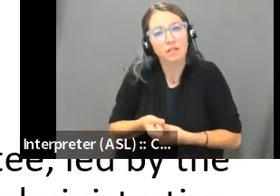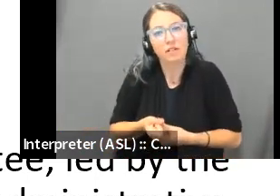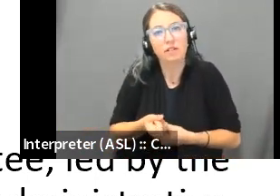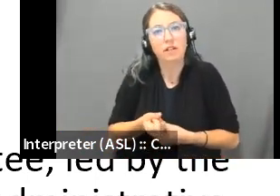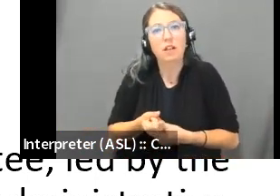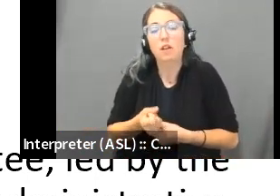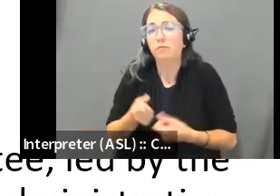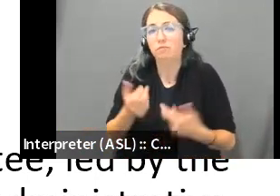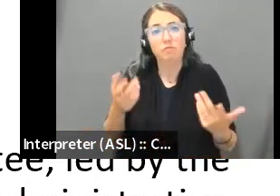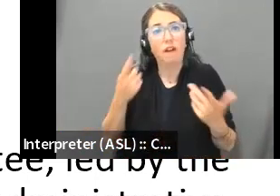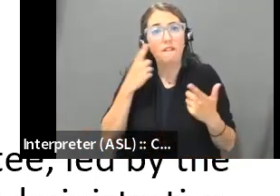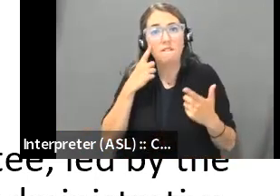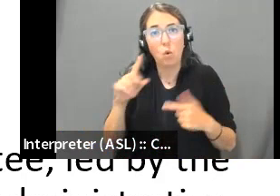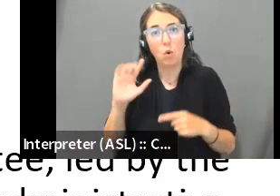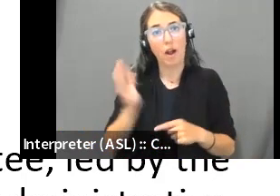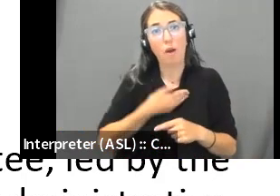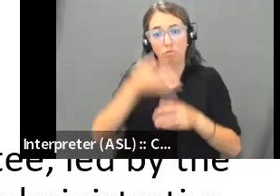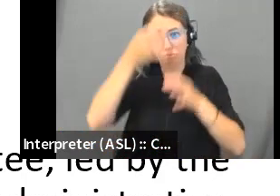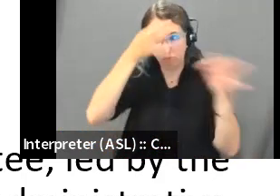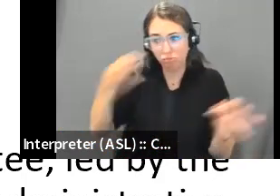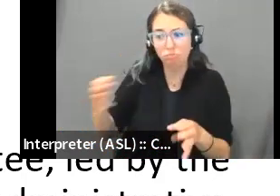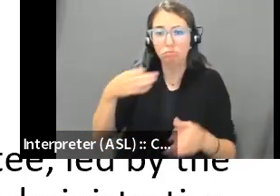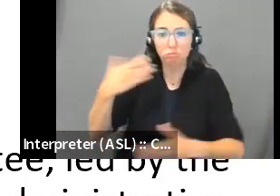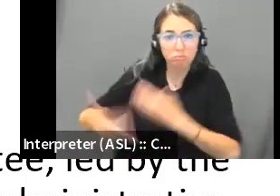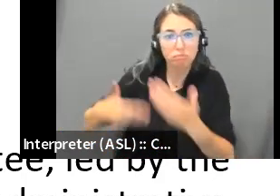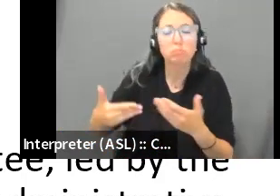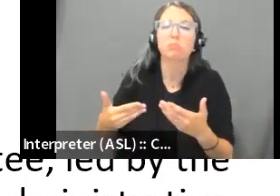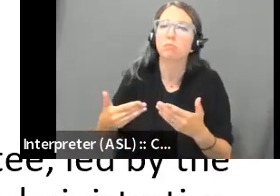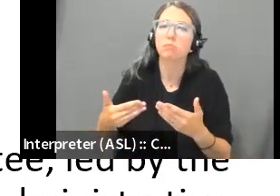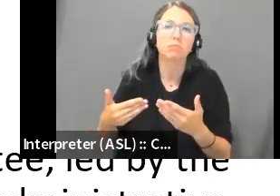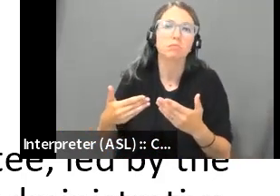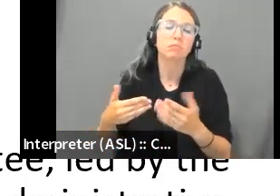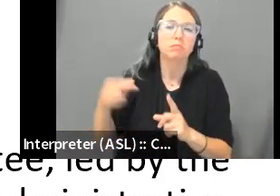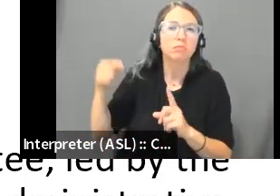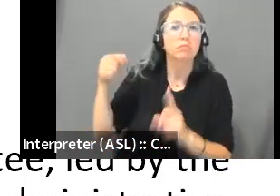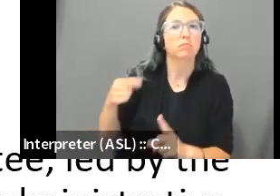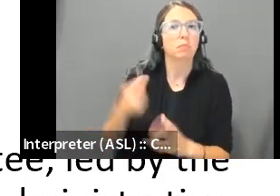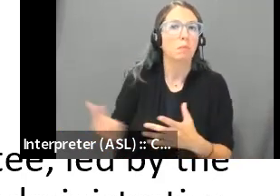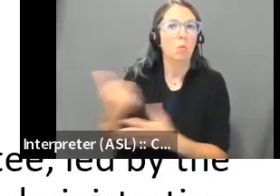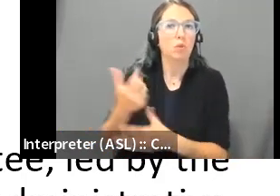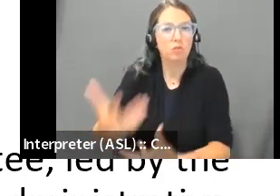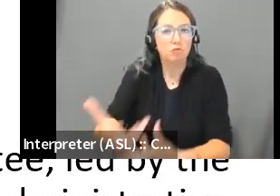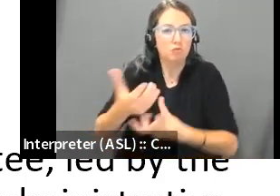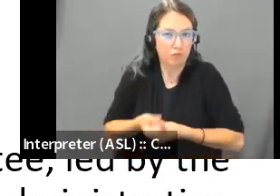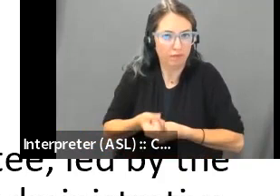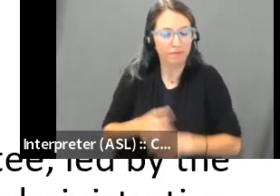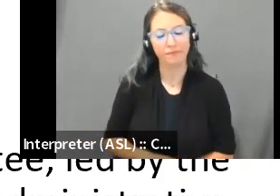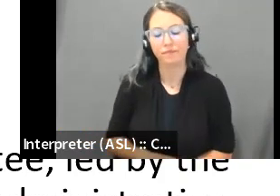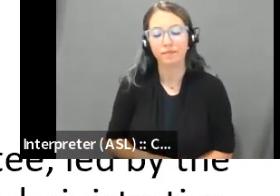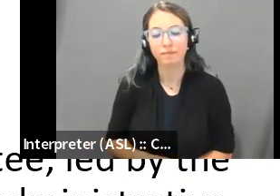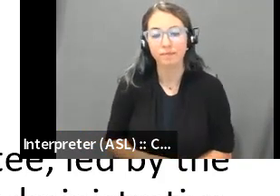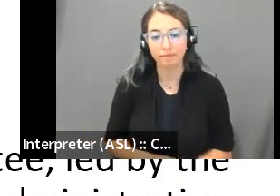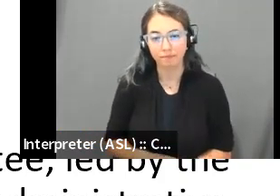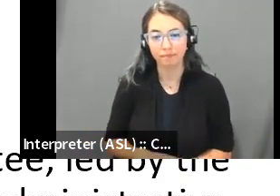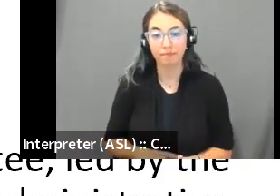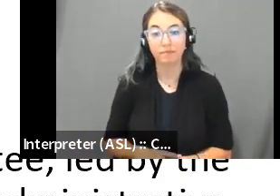the governance and decision-making in the CIE process. Finally, you can look for a report in a